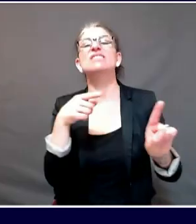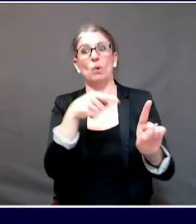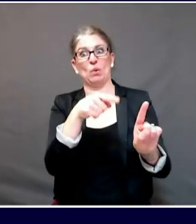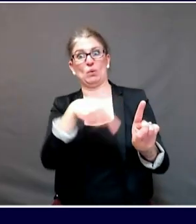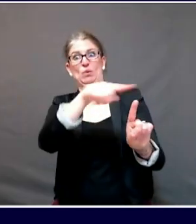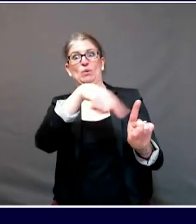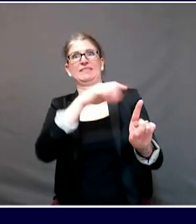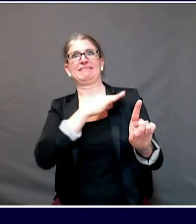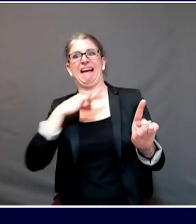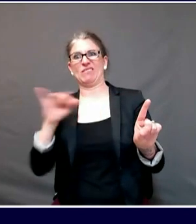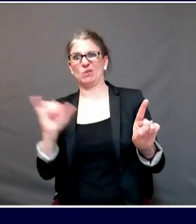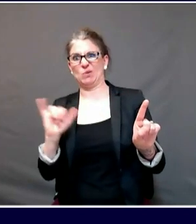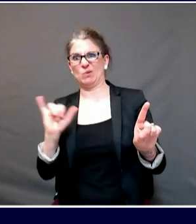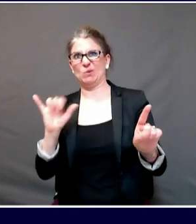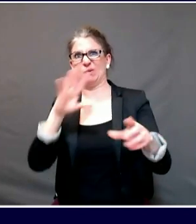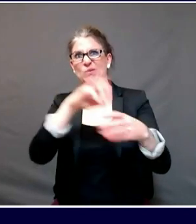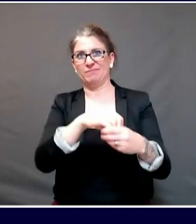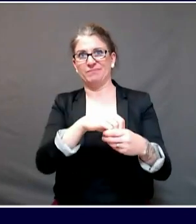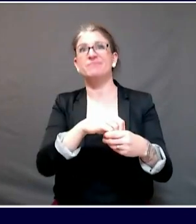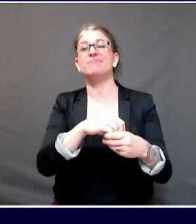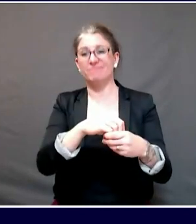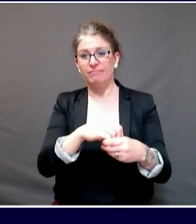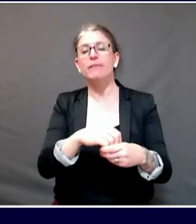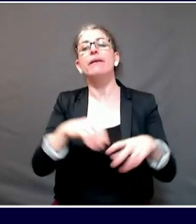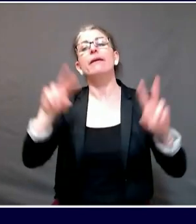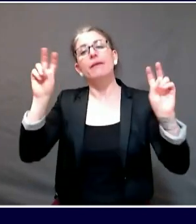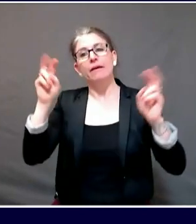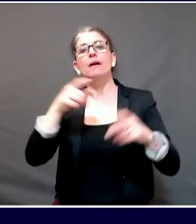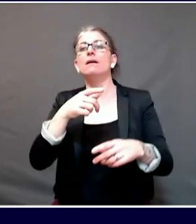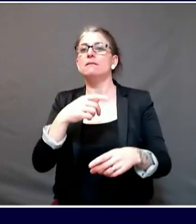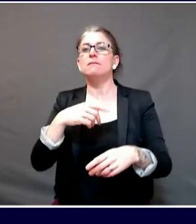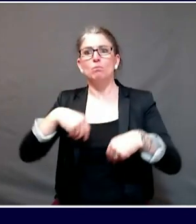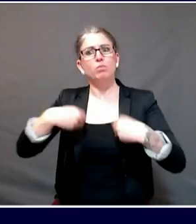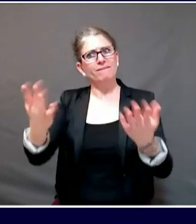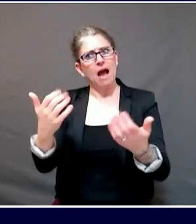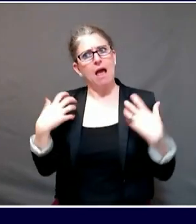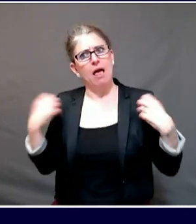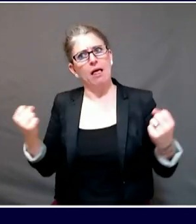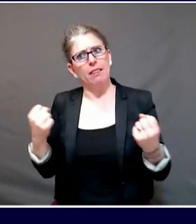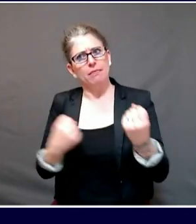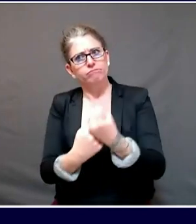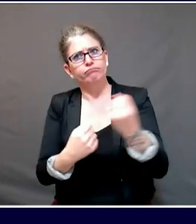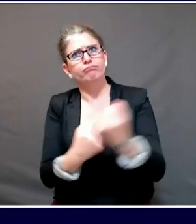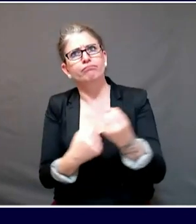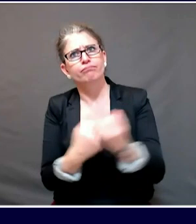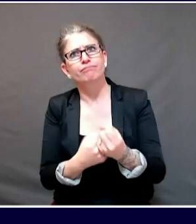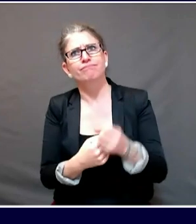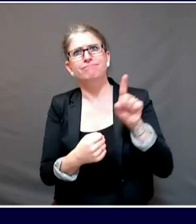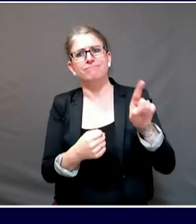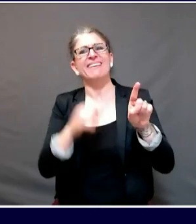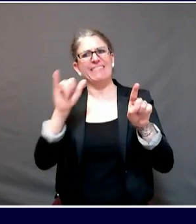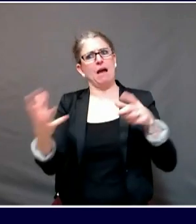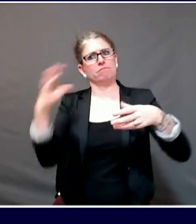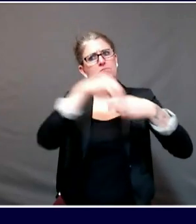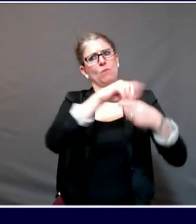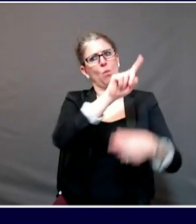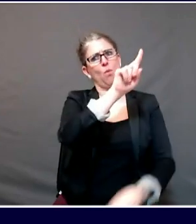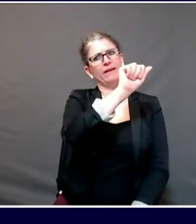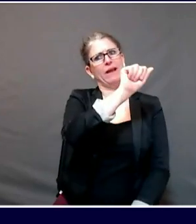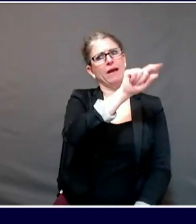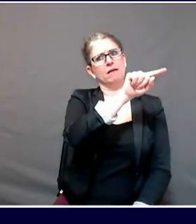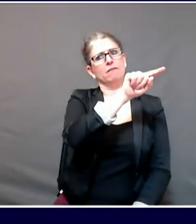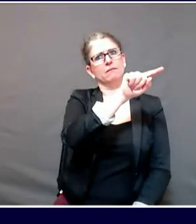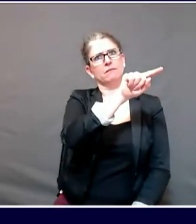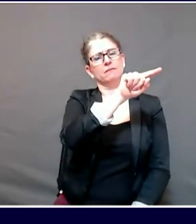1A. They may not be at the same exposure risk, for example, as an ICU nurse or an ER